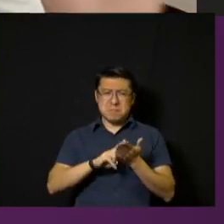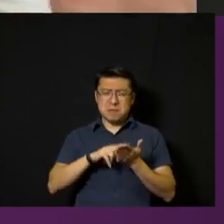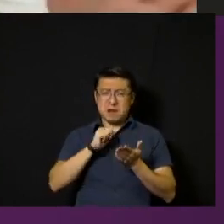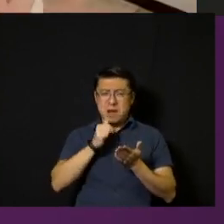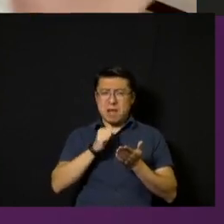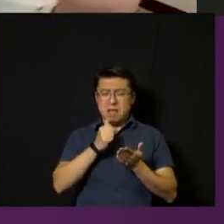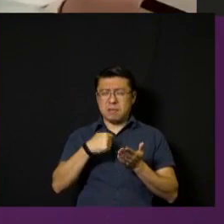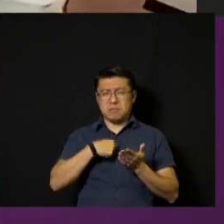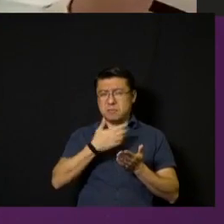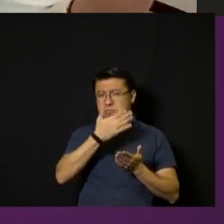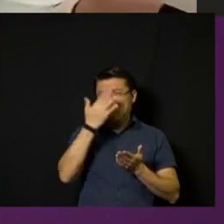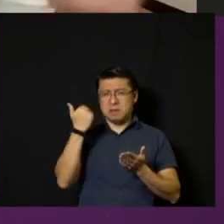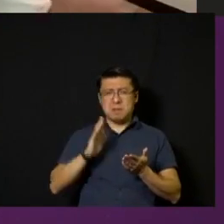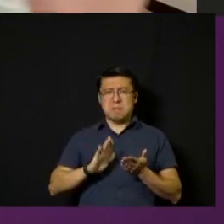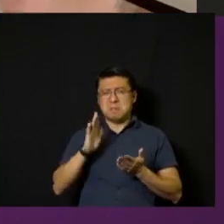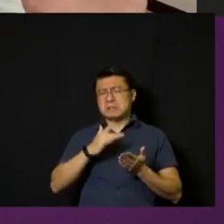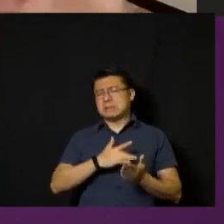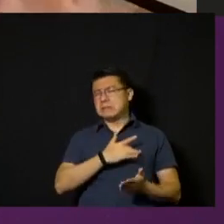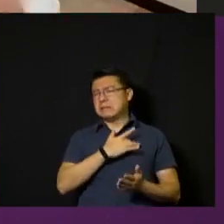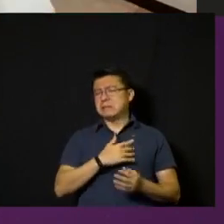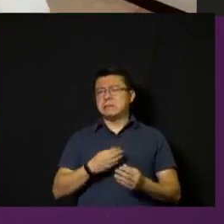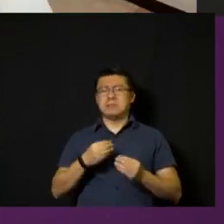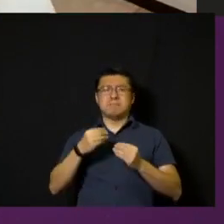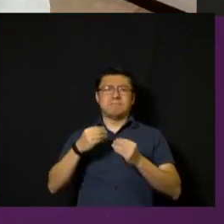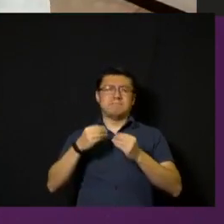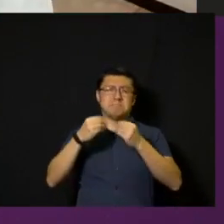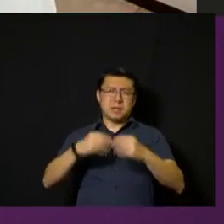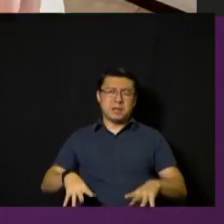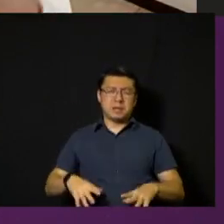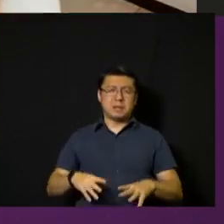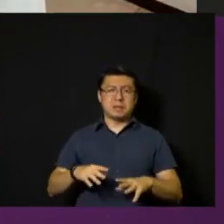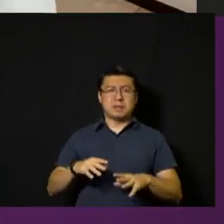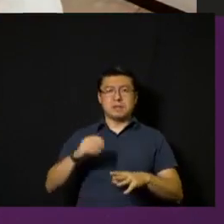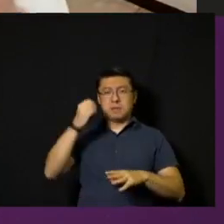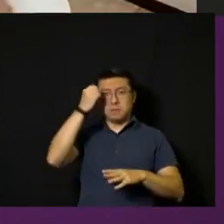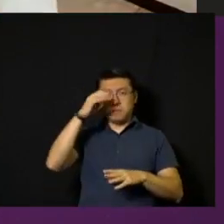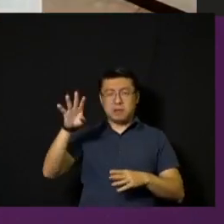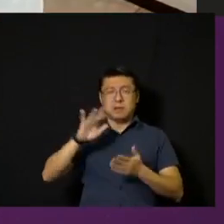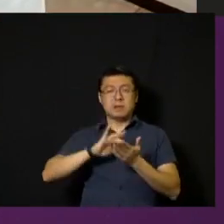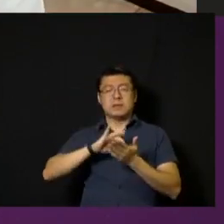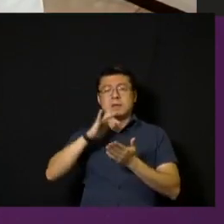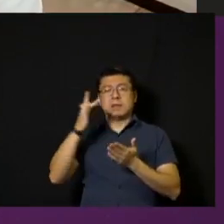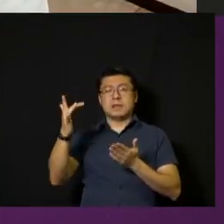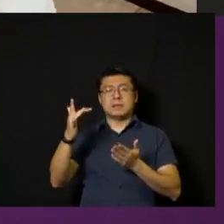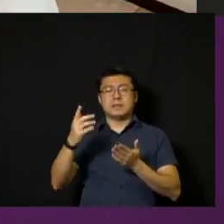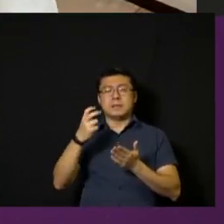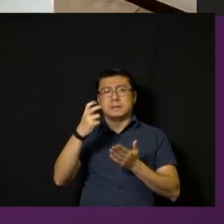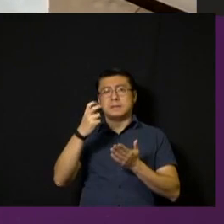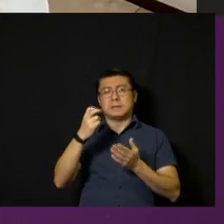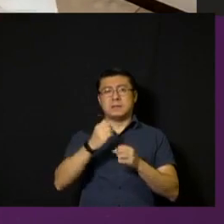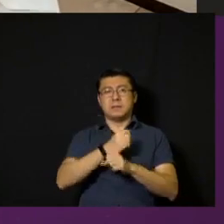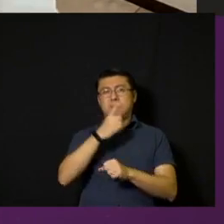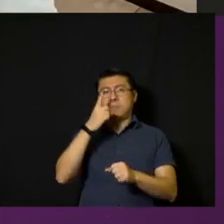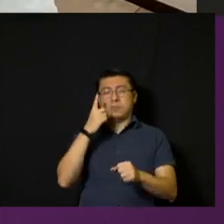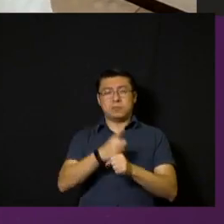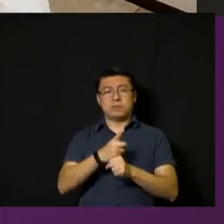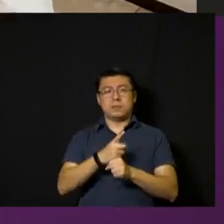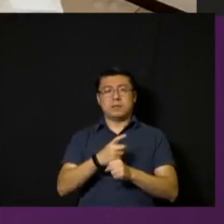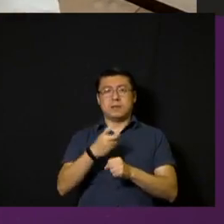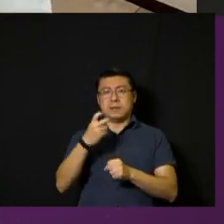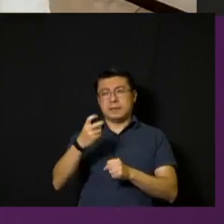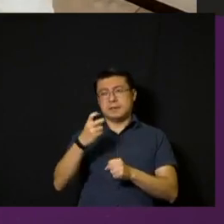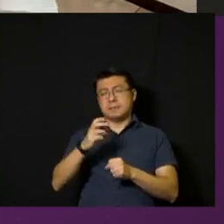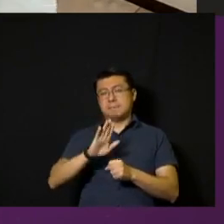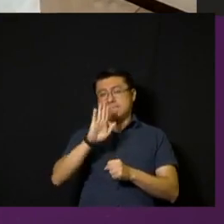going to do. I felt lost, really. And thanks to OmniLife, OmniLife was the opportunity that